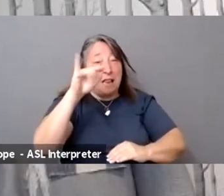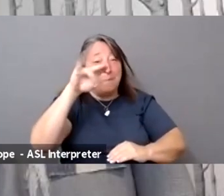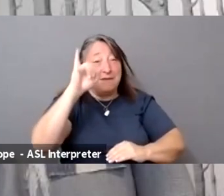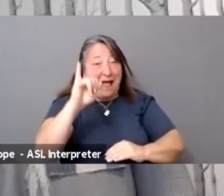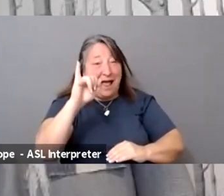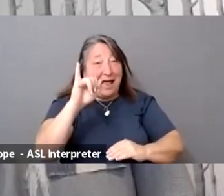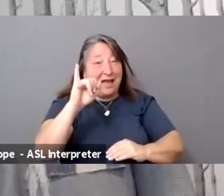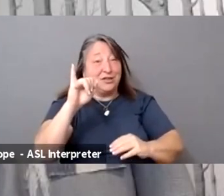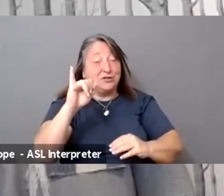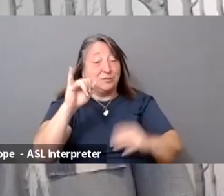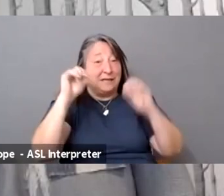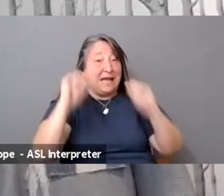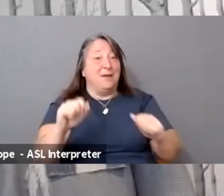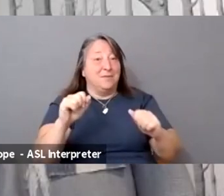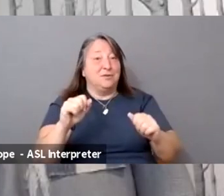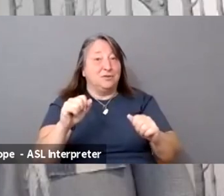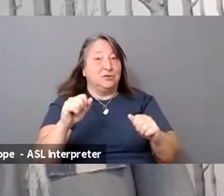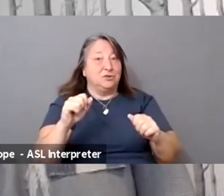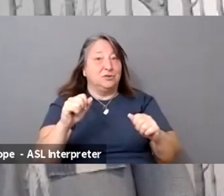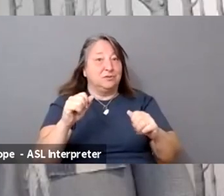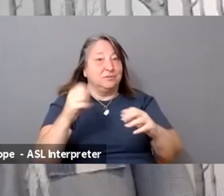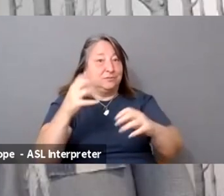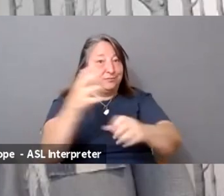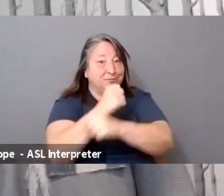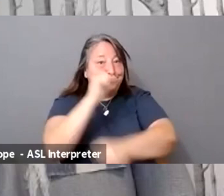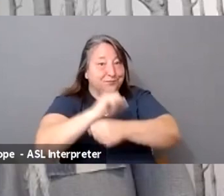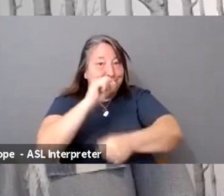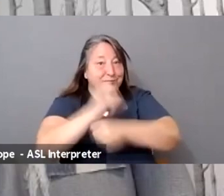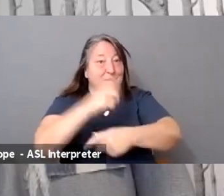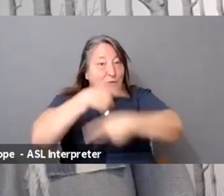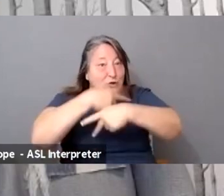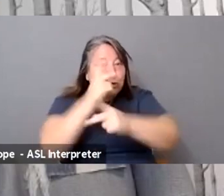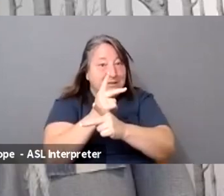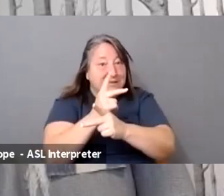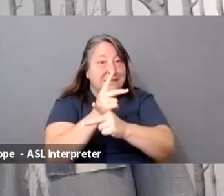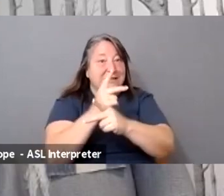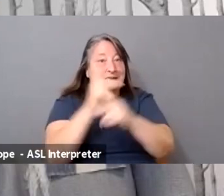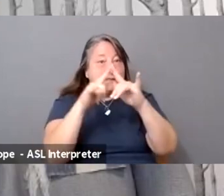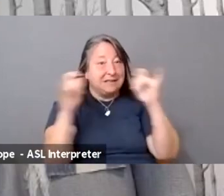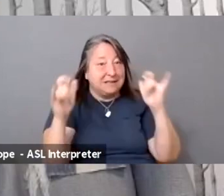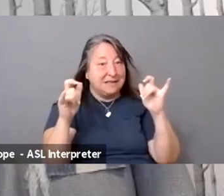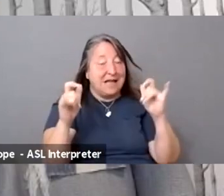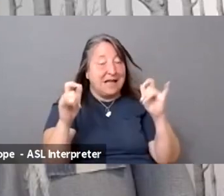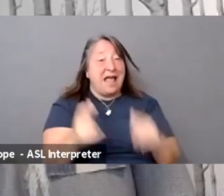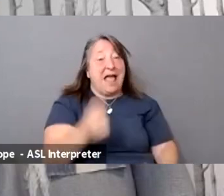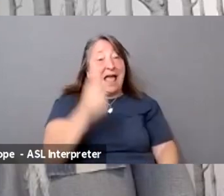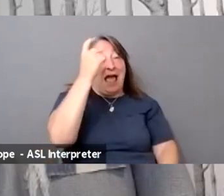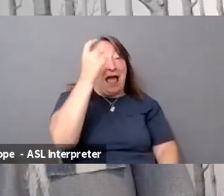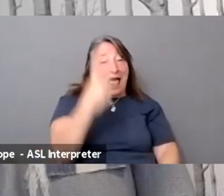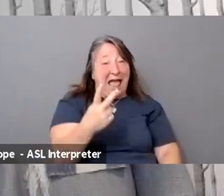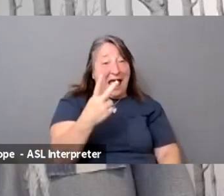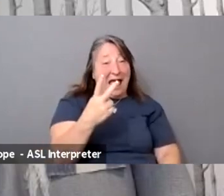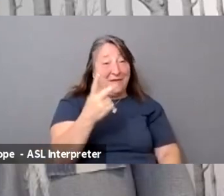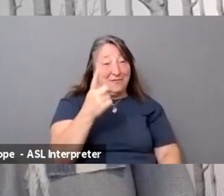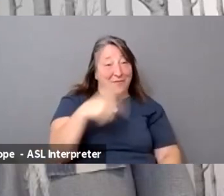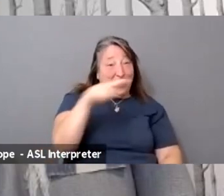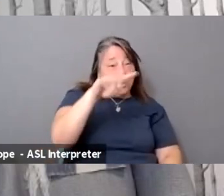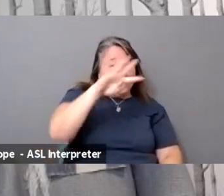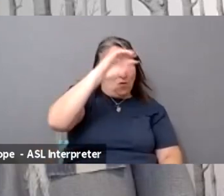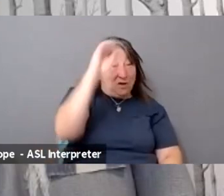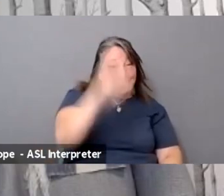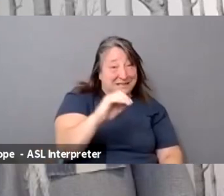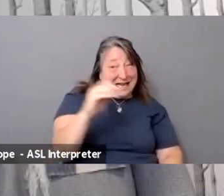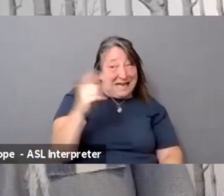credits. So that's, and I think about half of those 40% actually